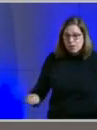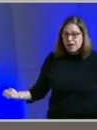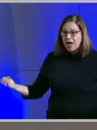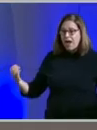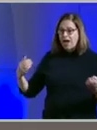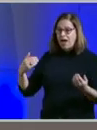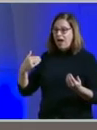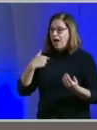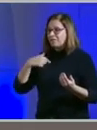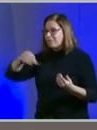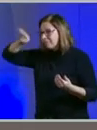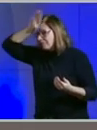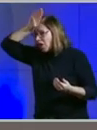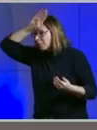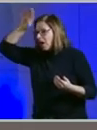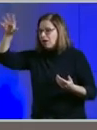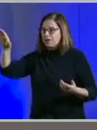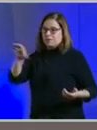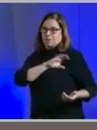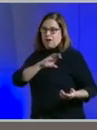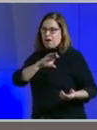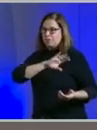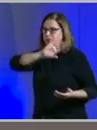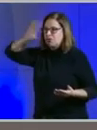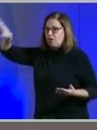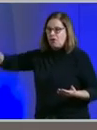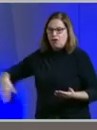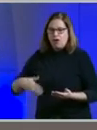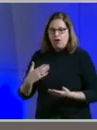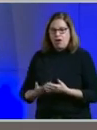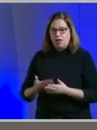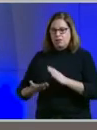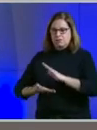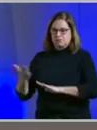And we now know what we can afford and when we can afford